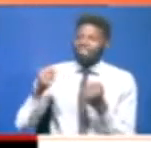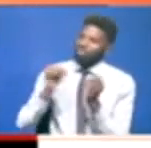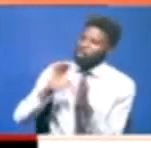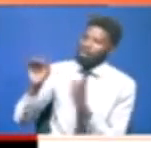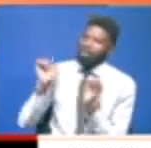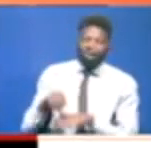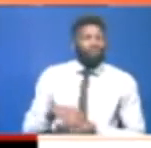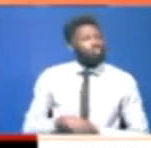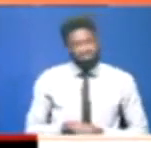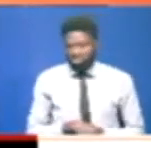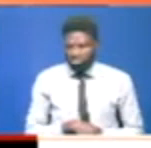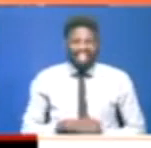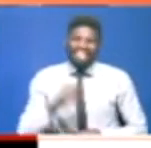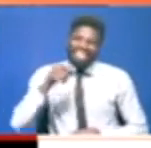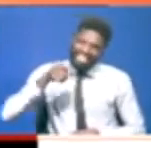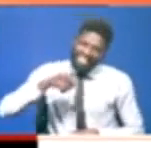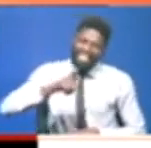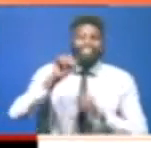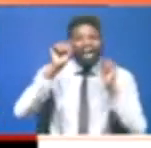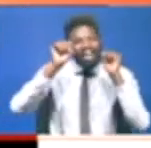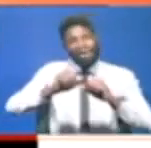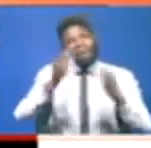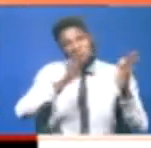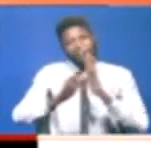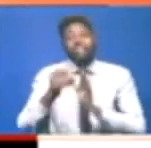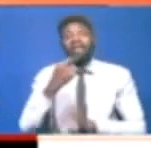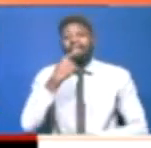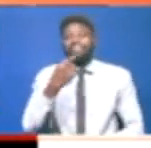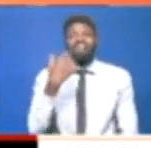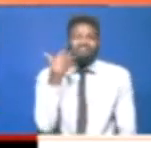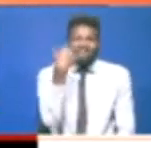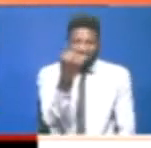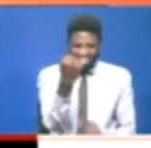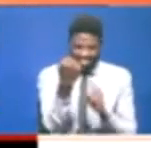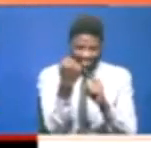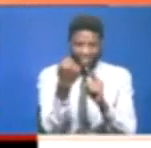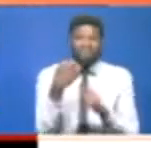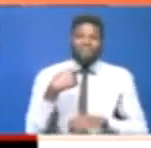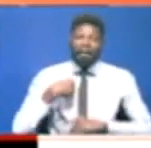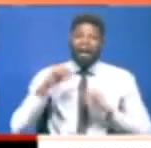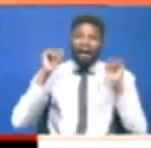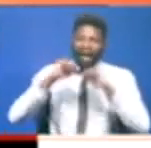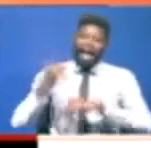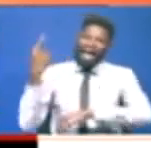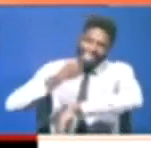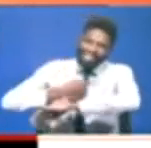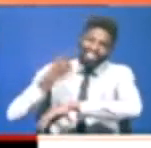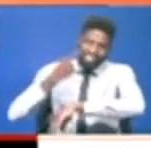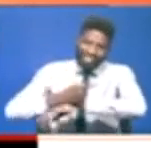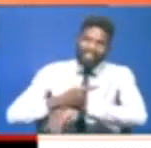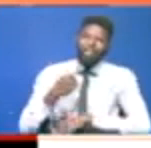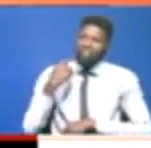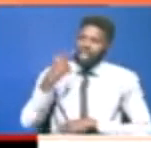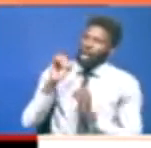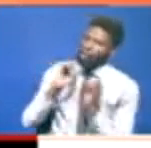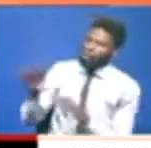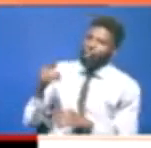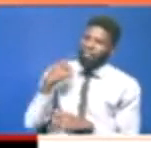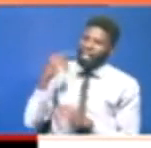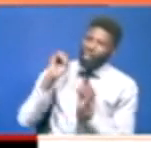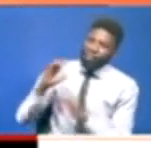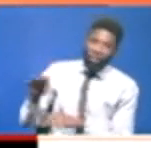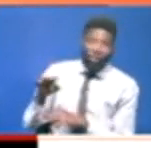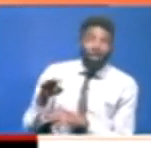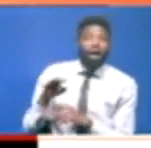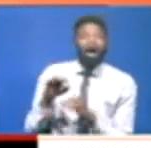plan yourself and say, in 500 shillings, if I can be saving 100 shillings every day, how much will that amount to? And